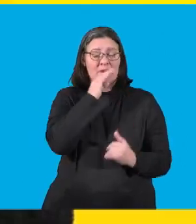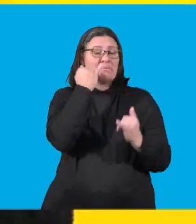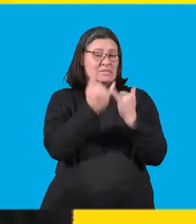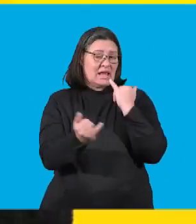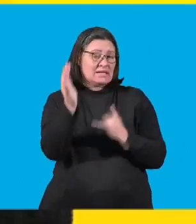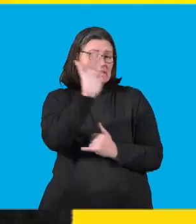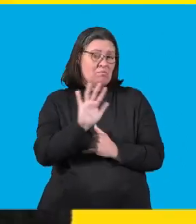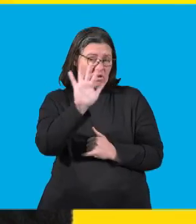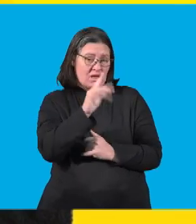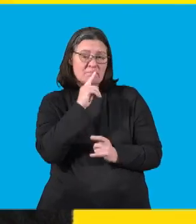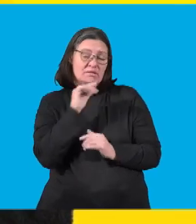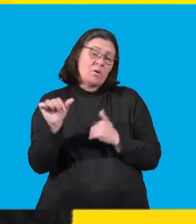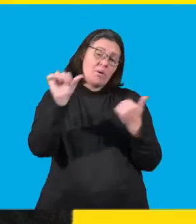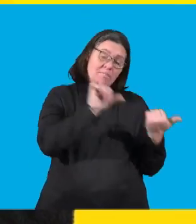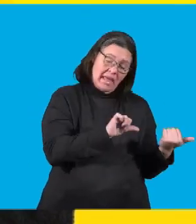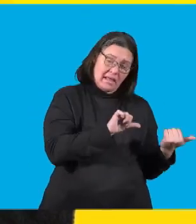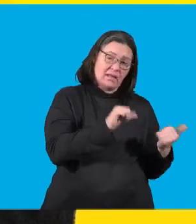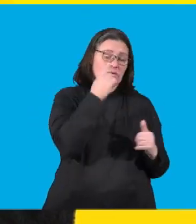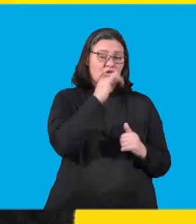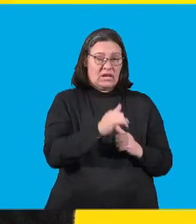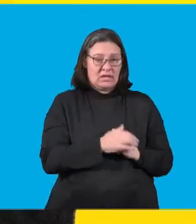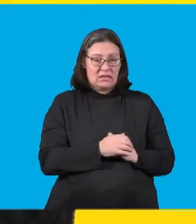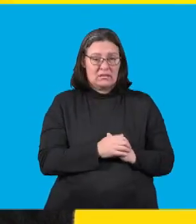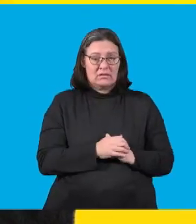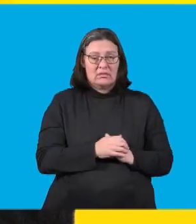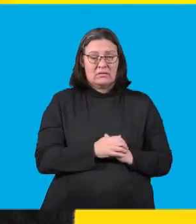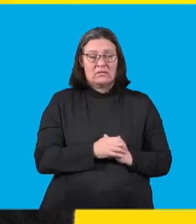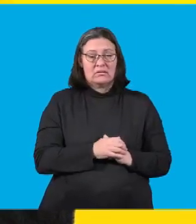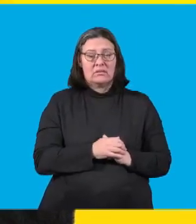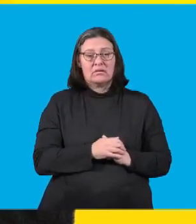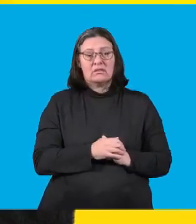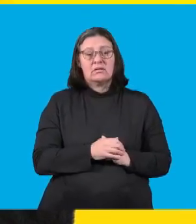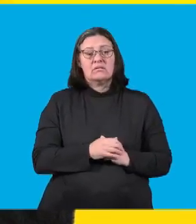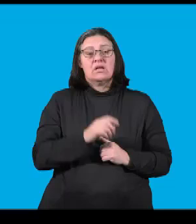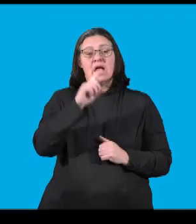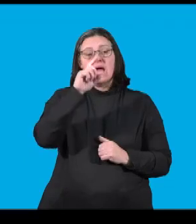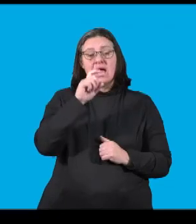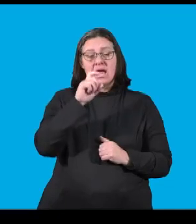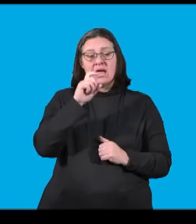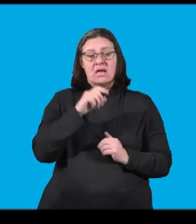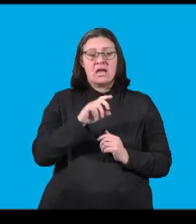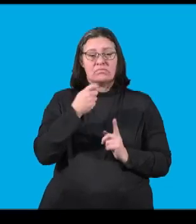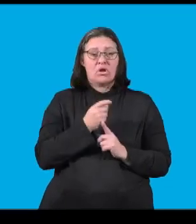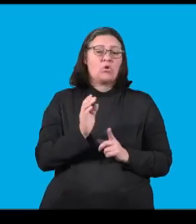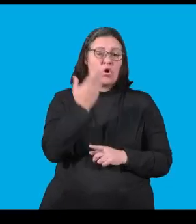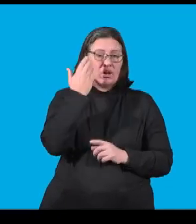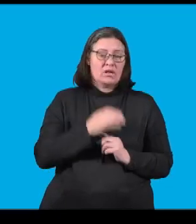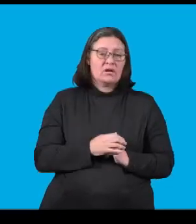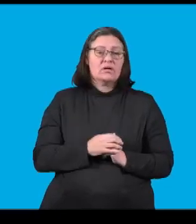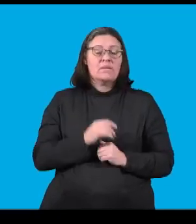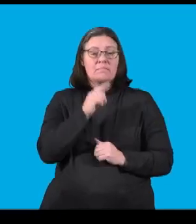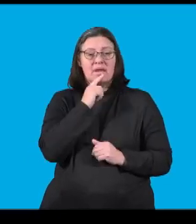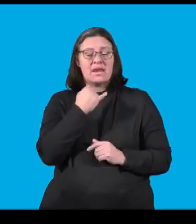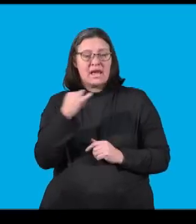you've made a mistake. So you've got to go back and check, okay? The terms without an h will disappear. So x minus x, gone. I multiply